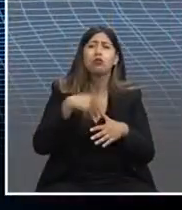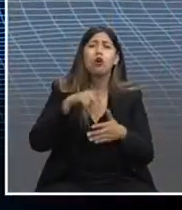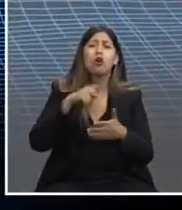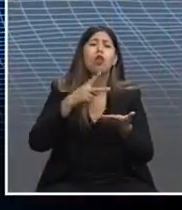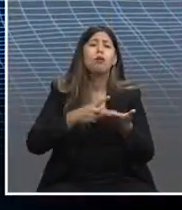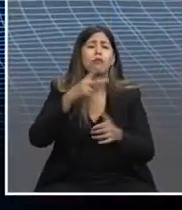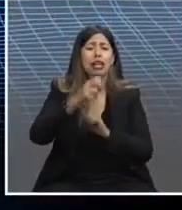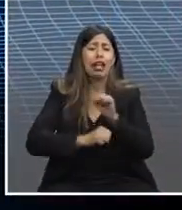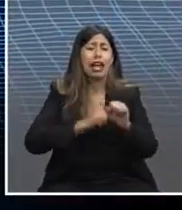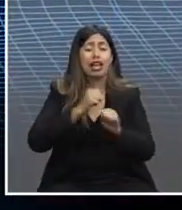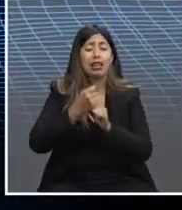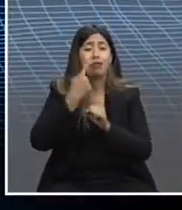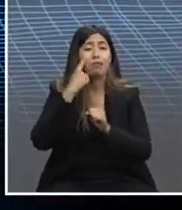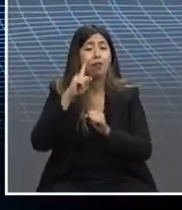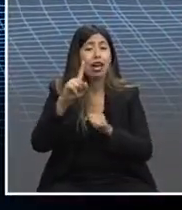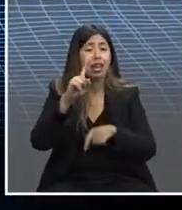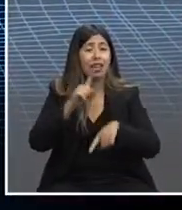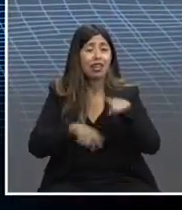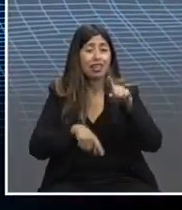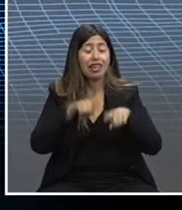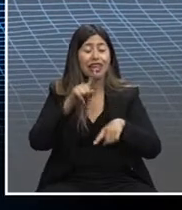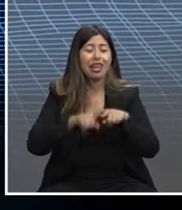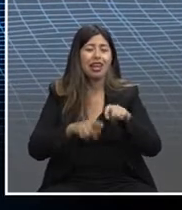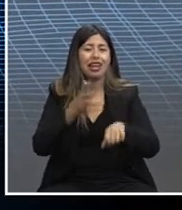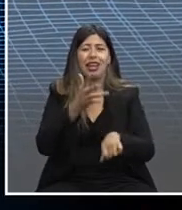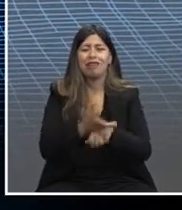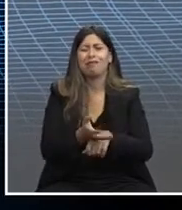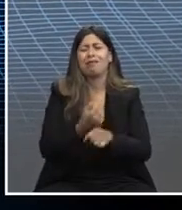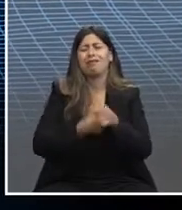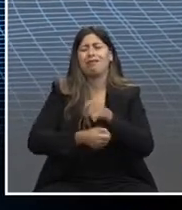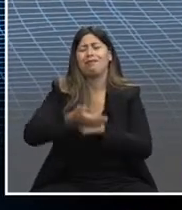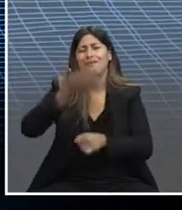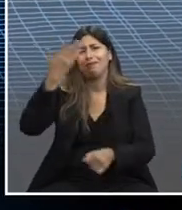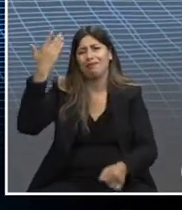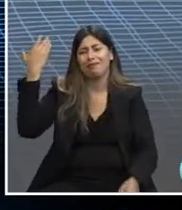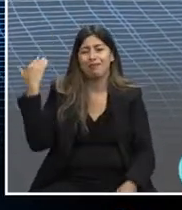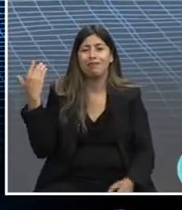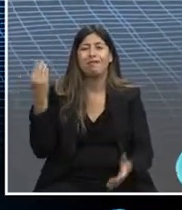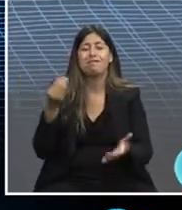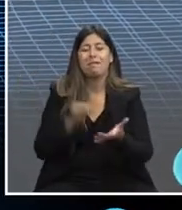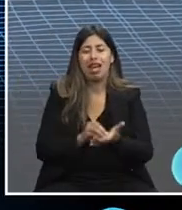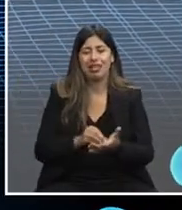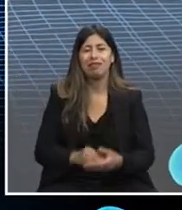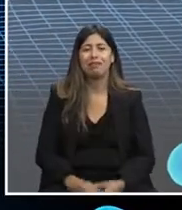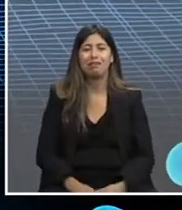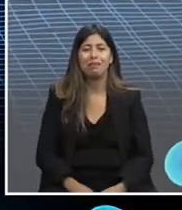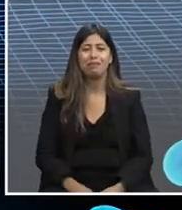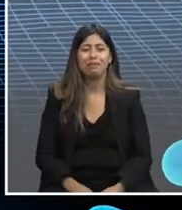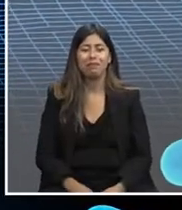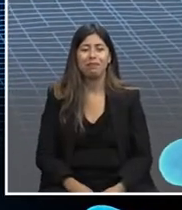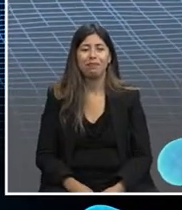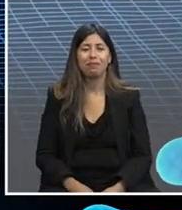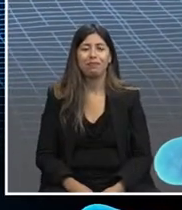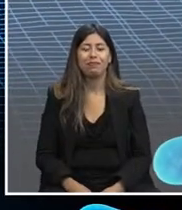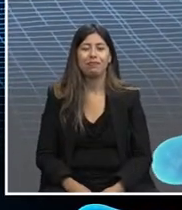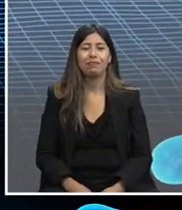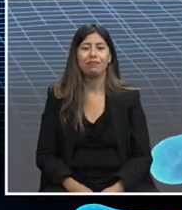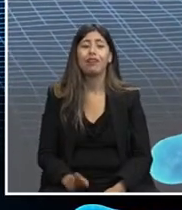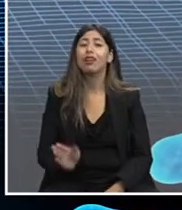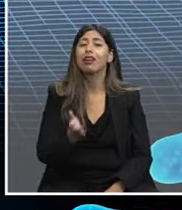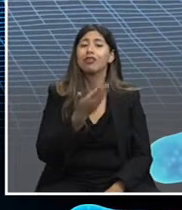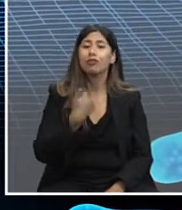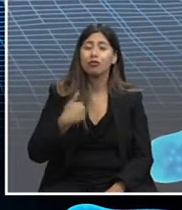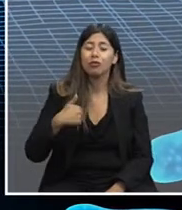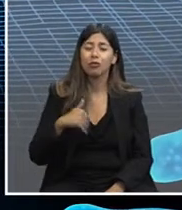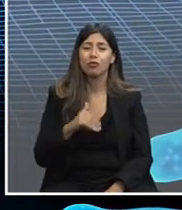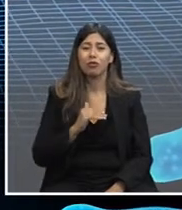more, enough time for millions of generations, enough to end disease, poverty, and injustice forever,